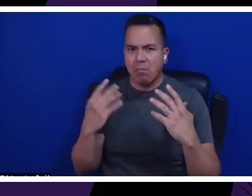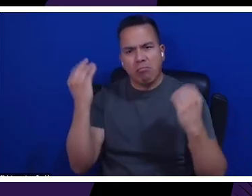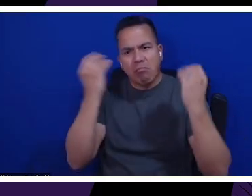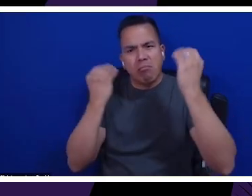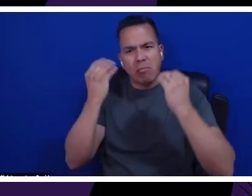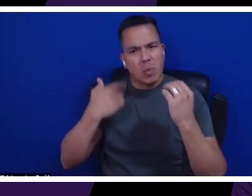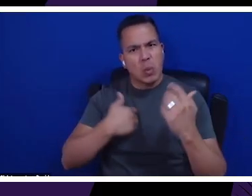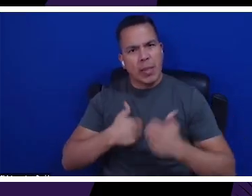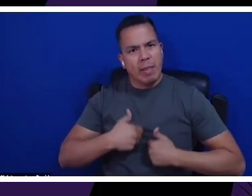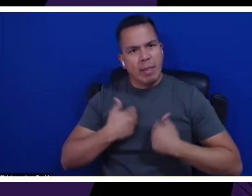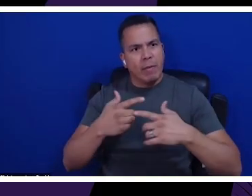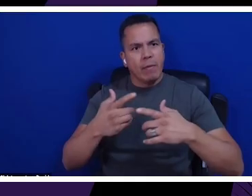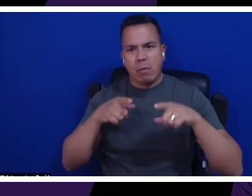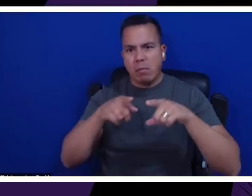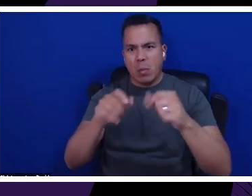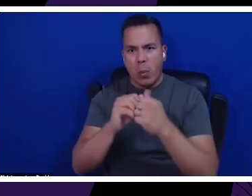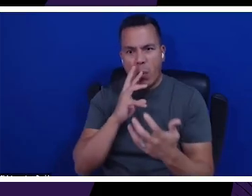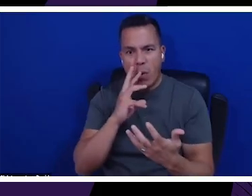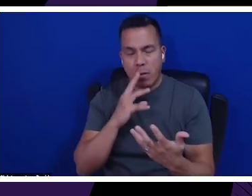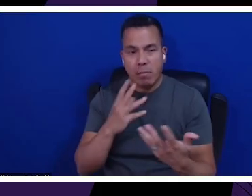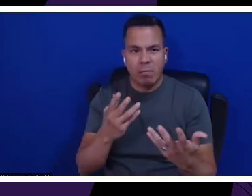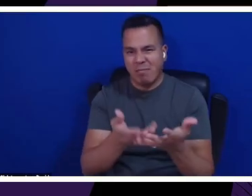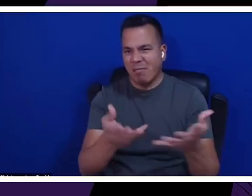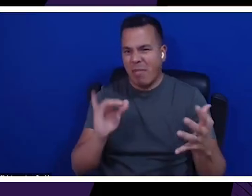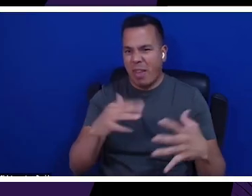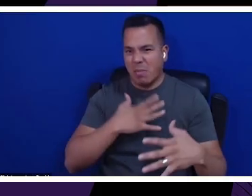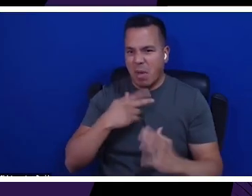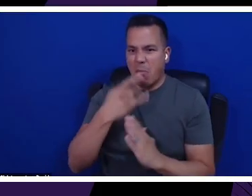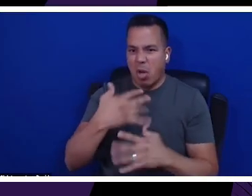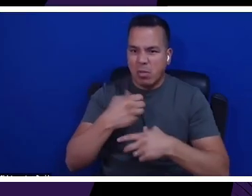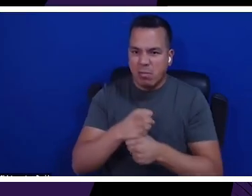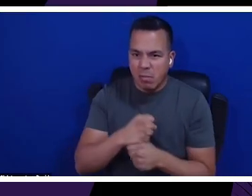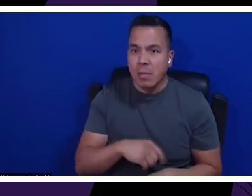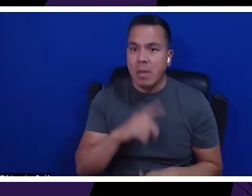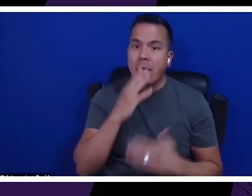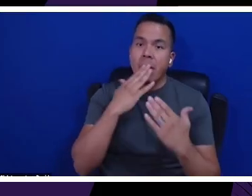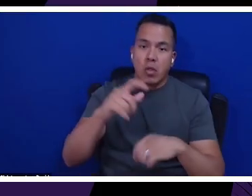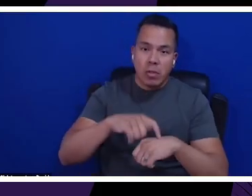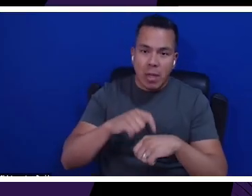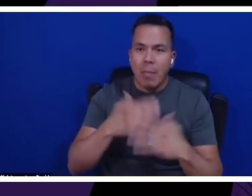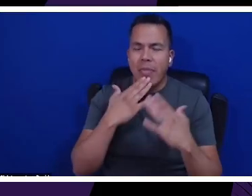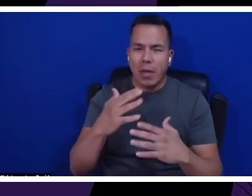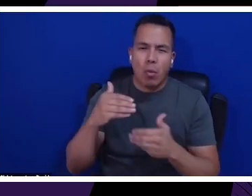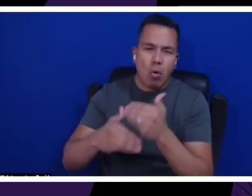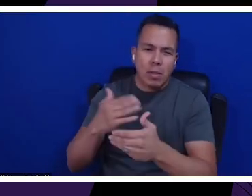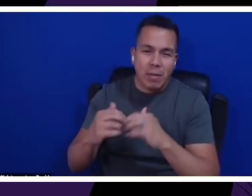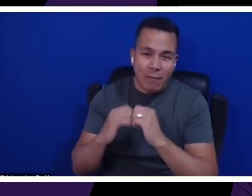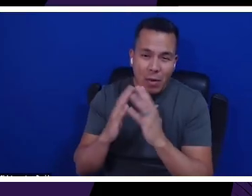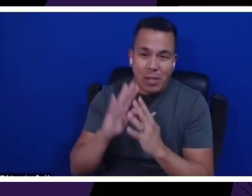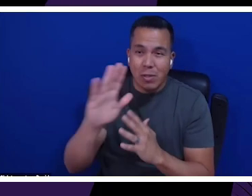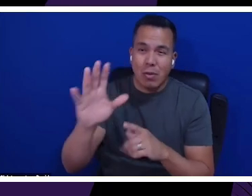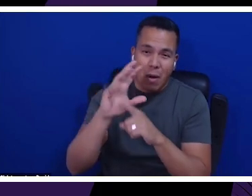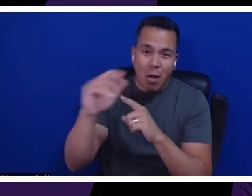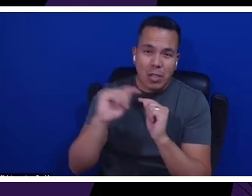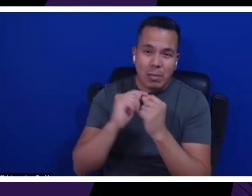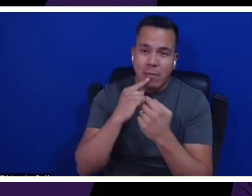And that's the project. So thank you very much for your time, and thanks for Processing Foundation and its incredible team for the